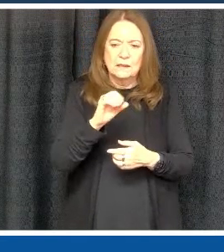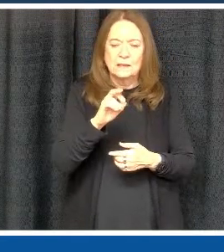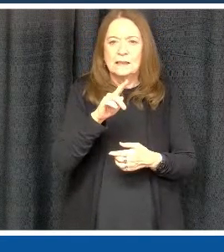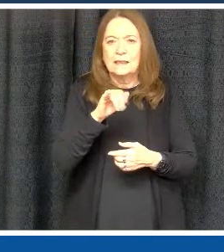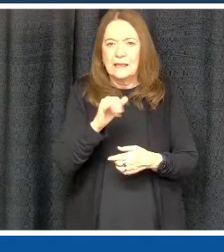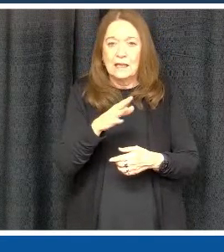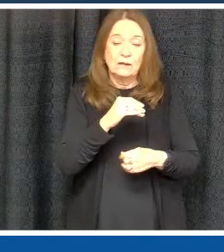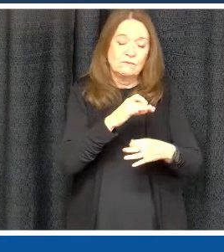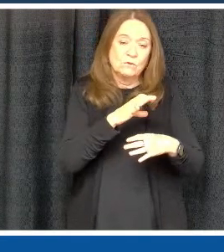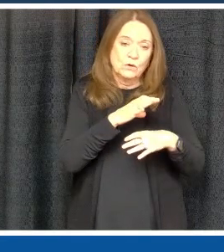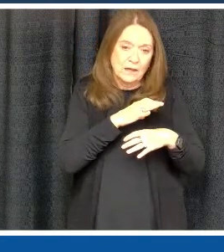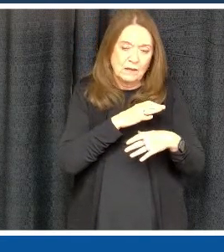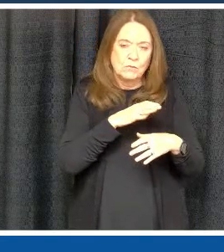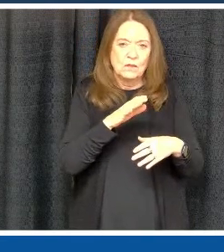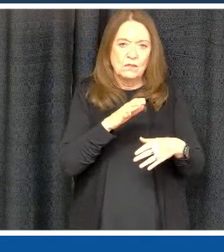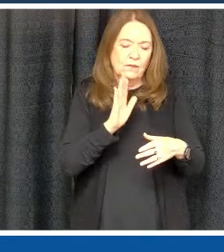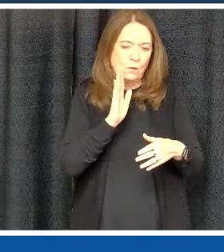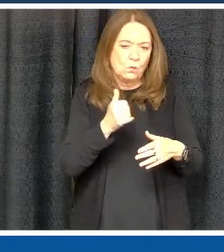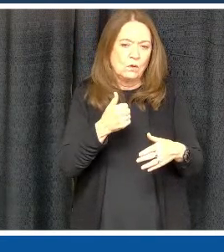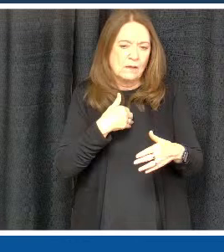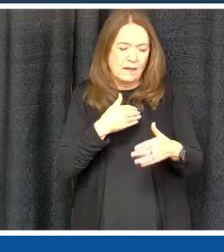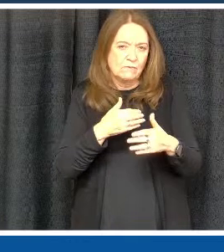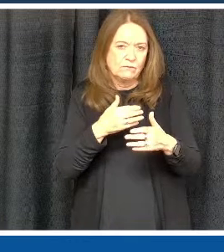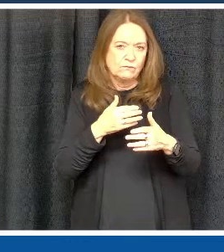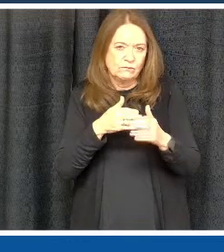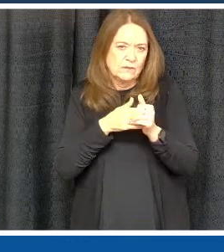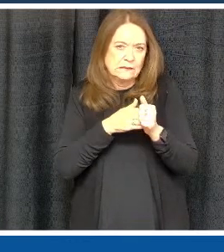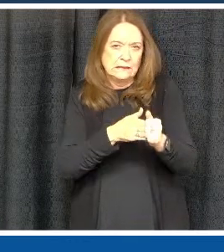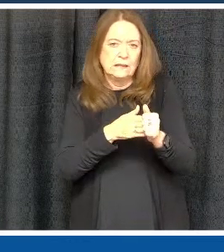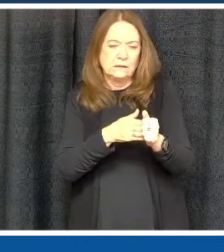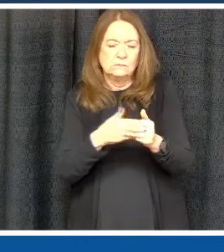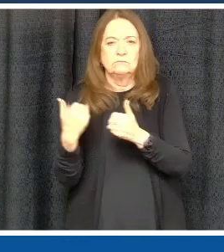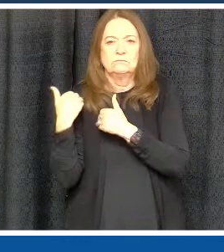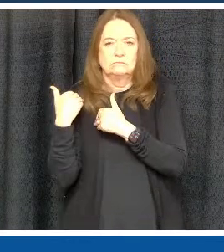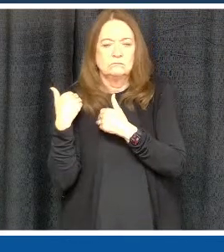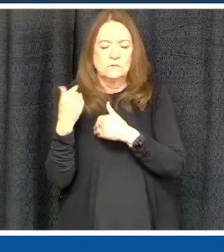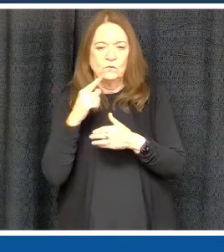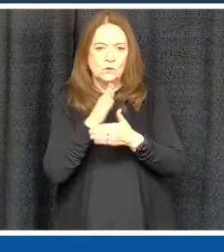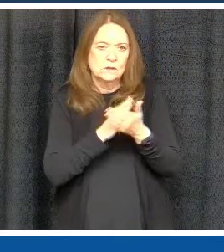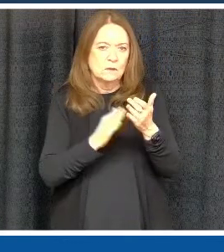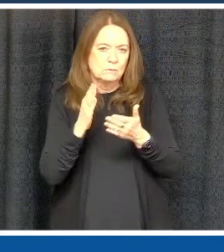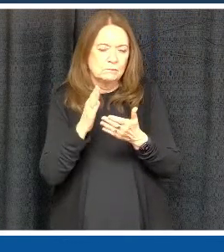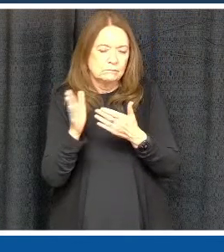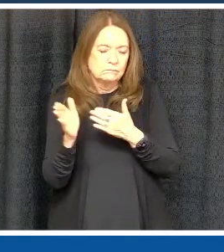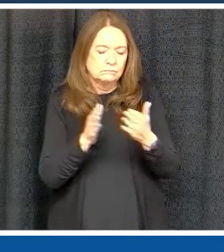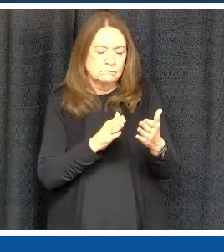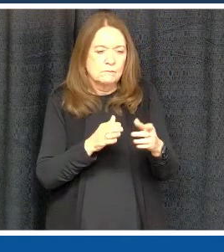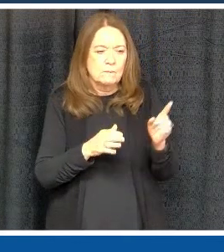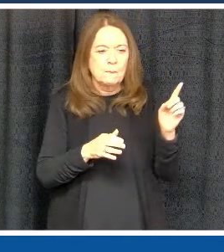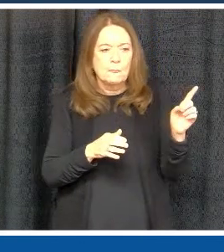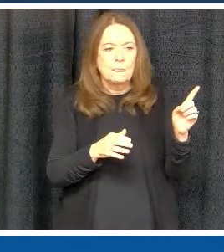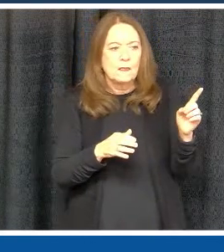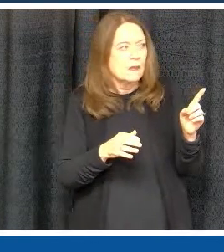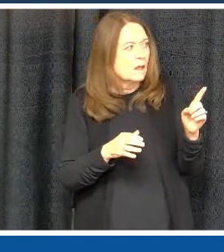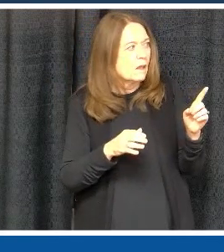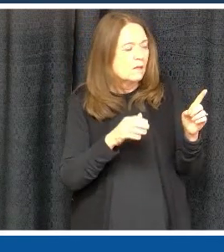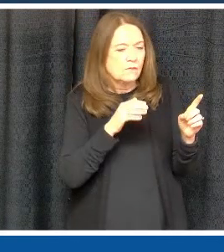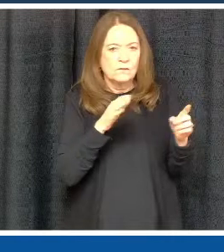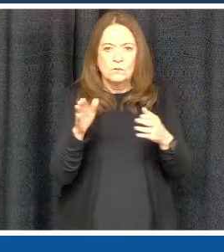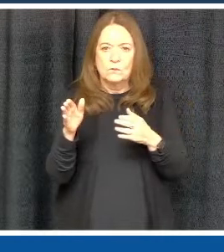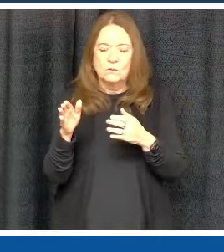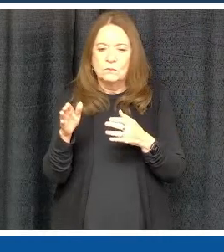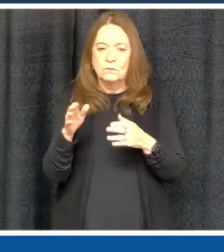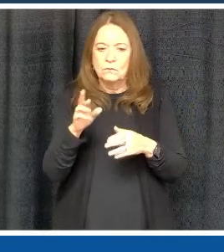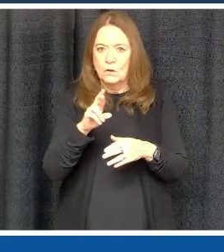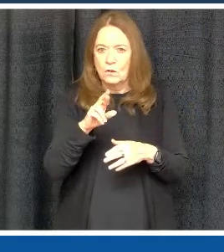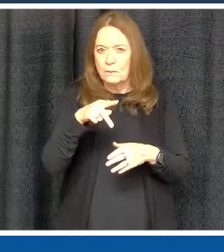that have leads at certain other parts to do part of this plan. The Planning Commission does intend to report back annually,